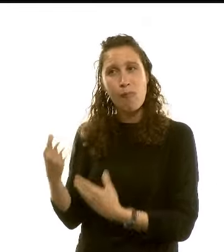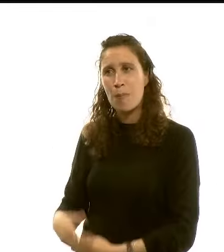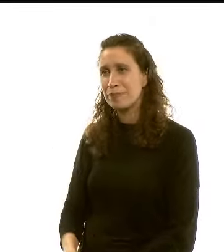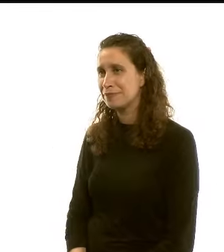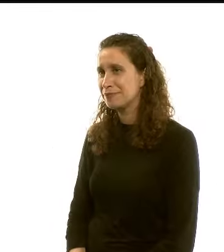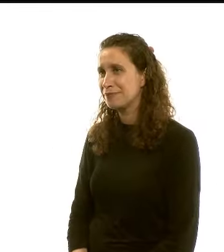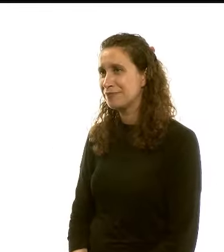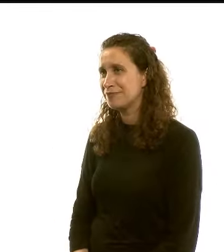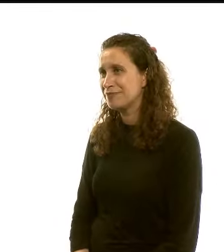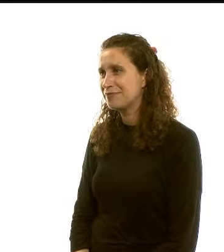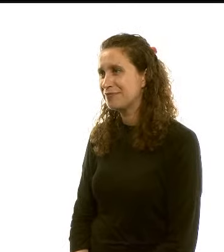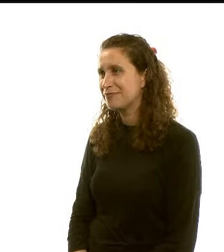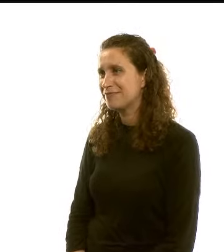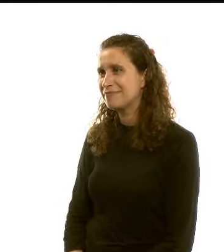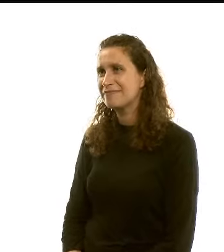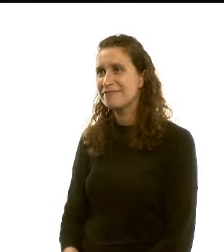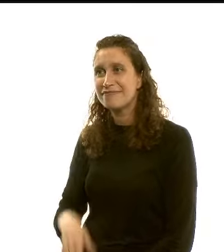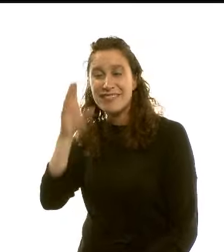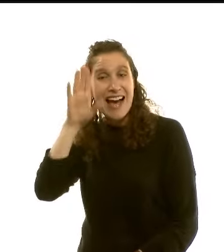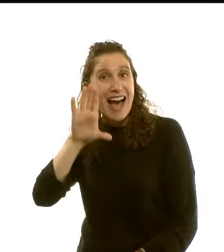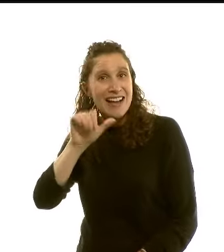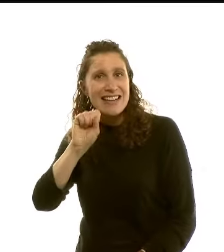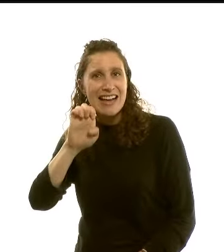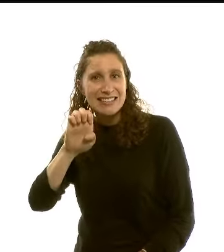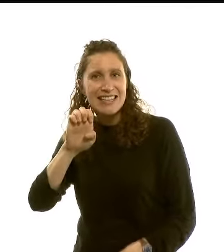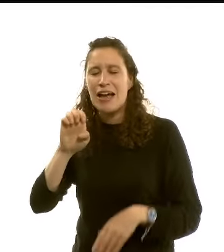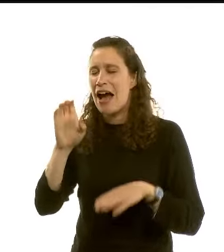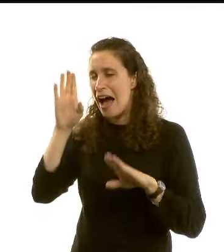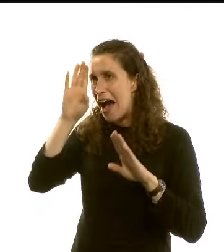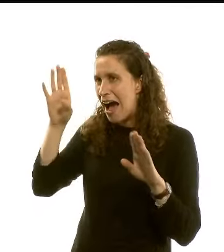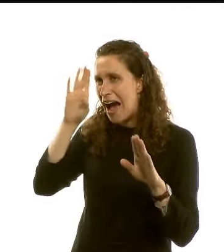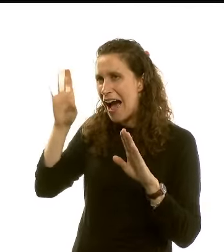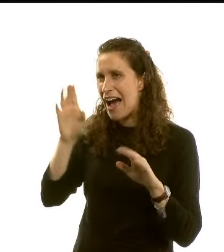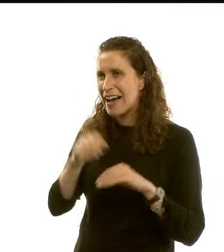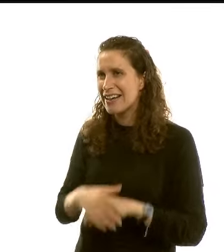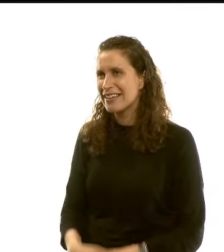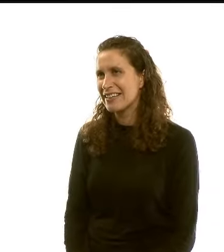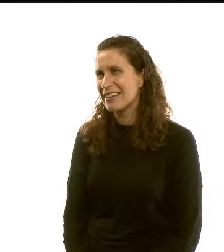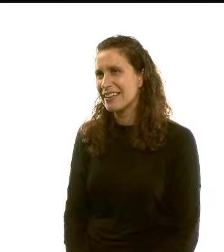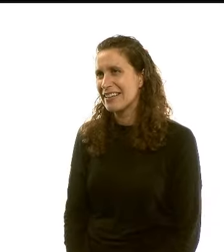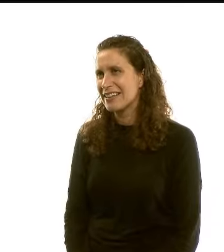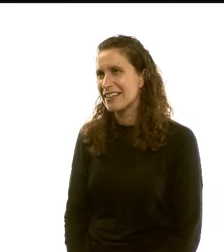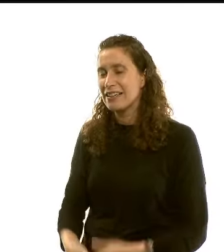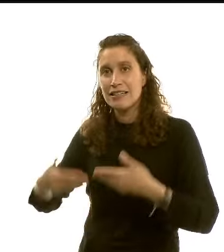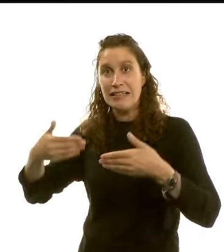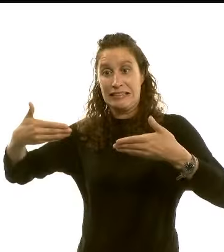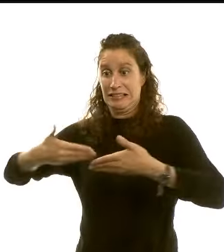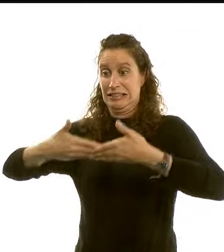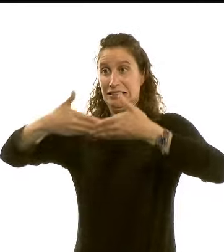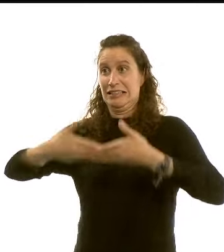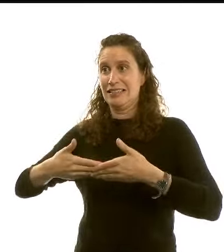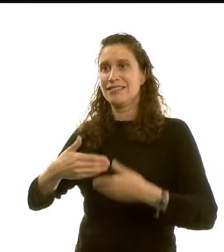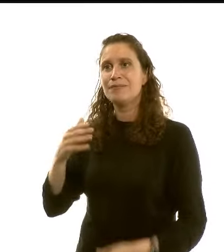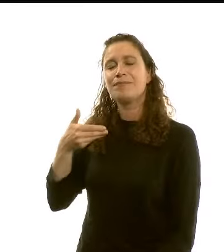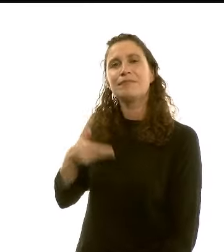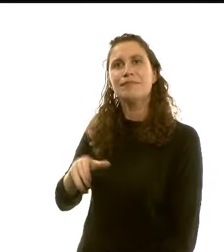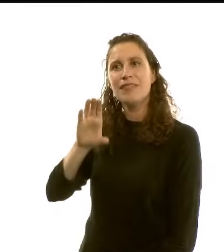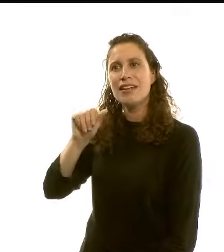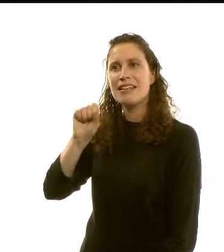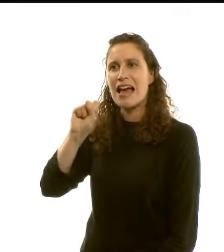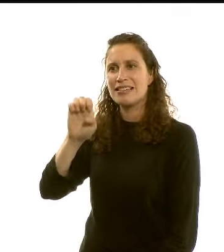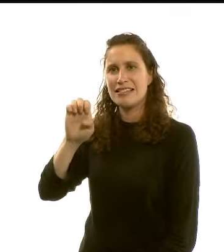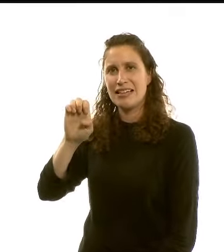Cassie, right? Yeah, Casey. yeah, Cassie. Okay. No, it's okay. Okay, Cassie. we'll just like digitally shake hands. Hi, I'm Cassie, but most people